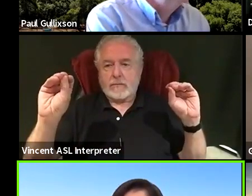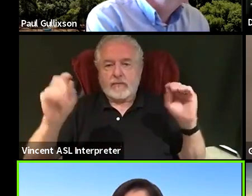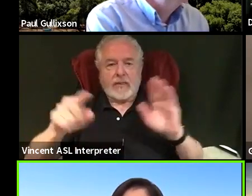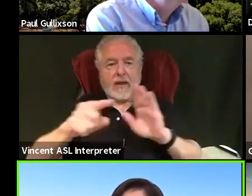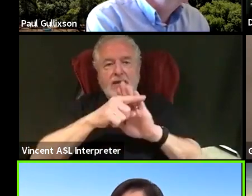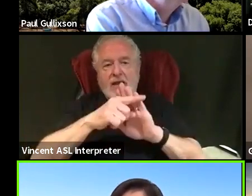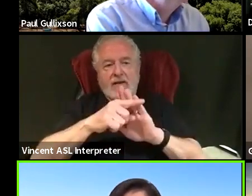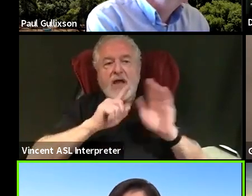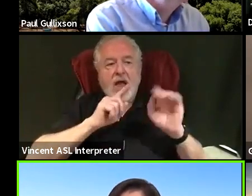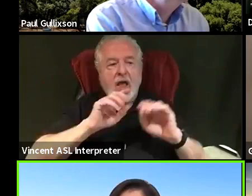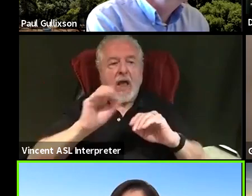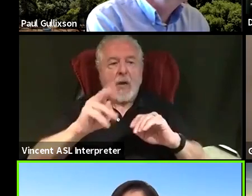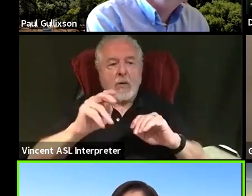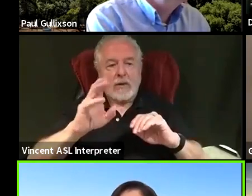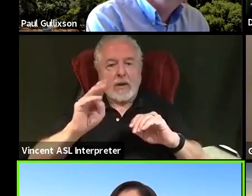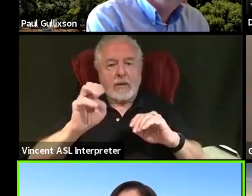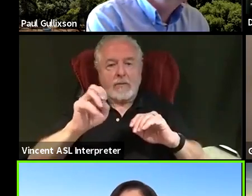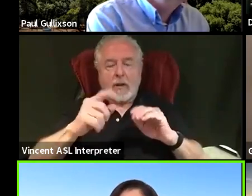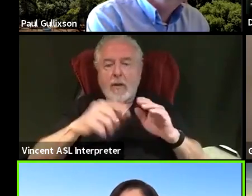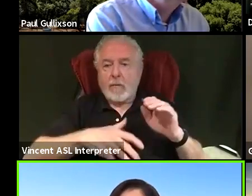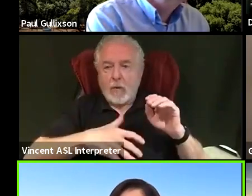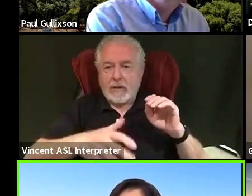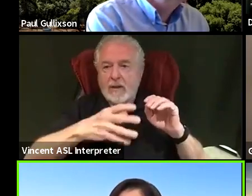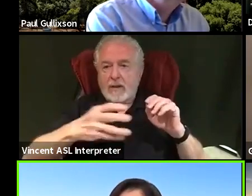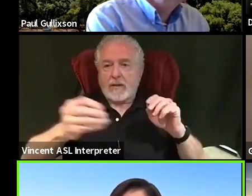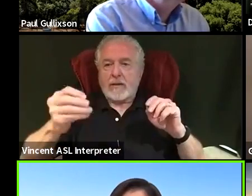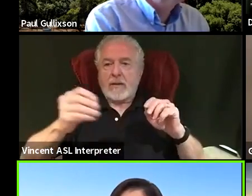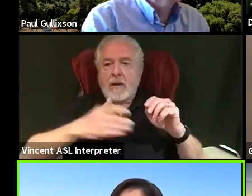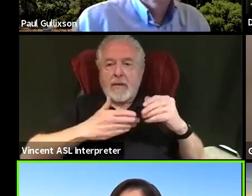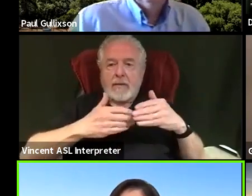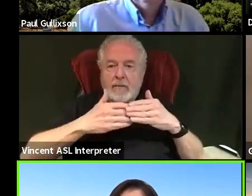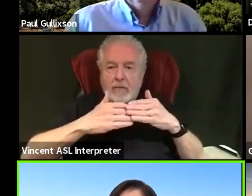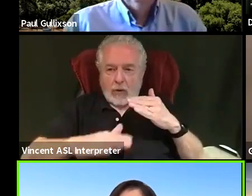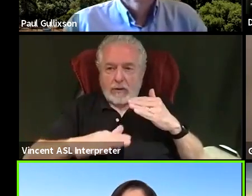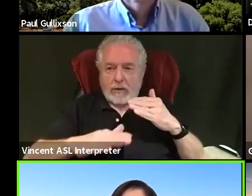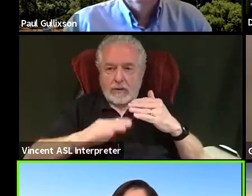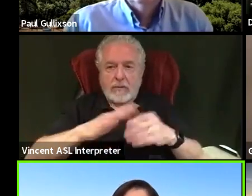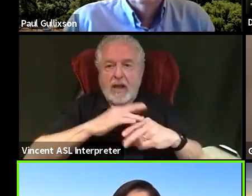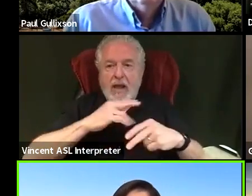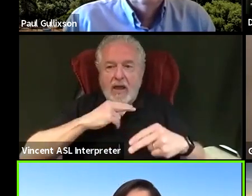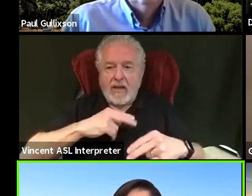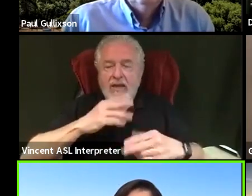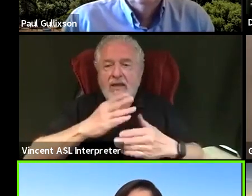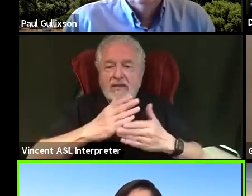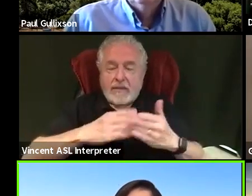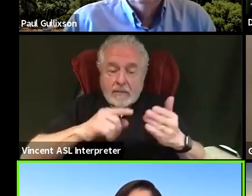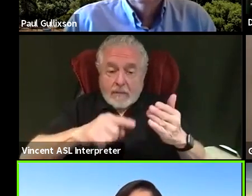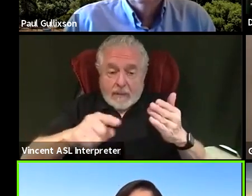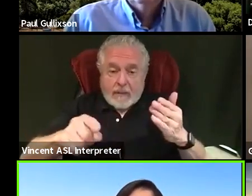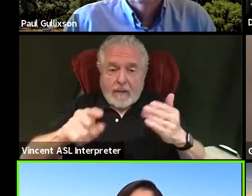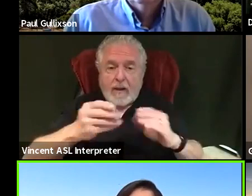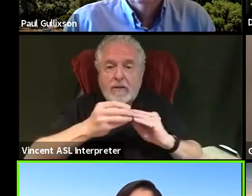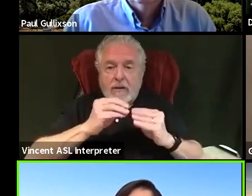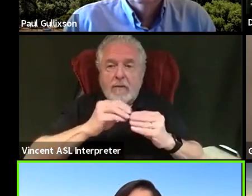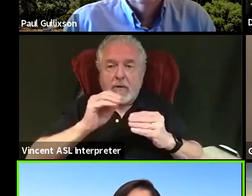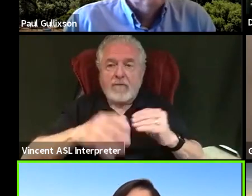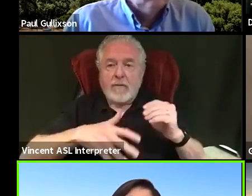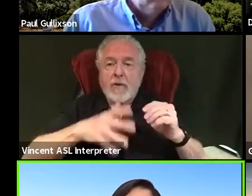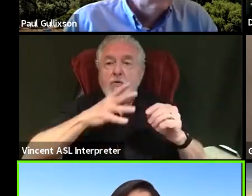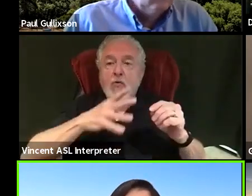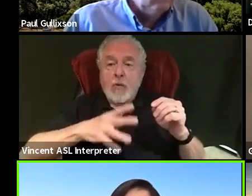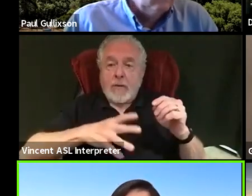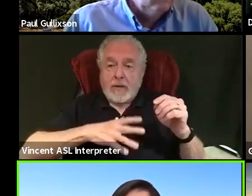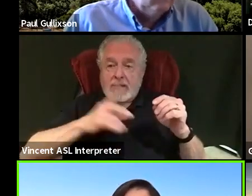negative outcomes at all. All the pregnancies and the babies were born completely healthy. And then subsequently, a number of pregnant